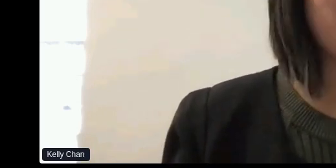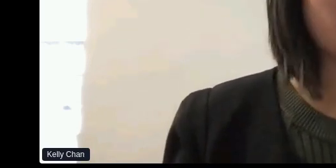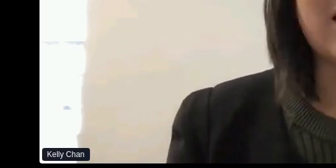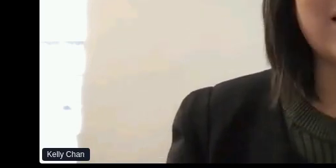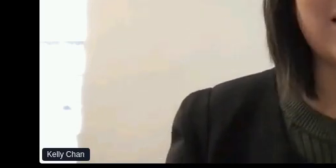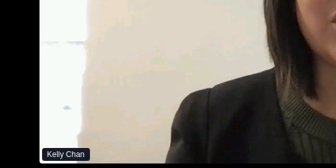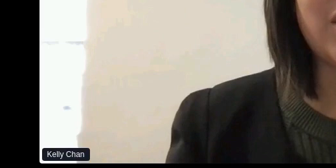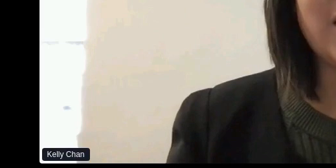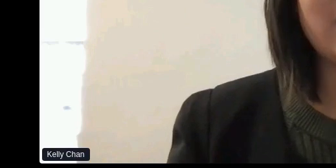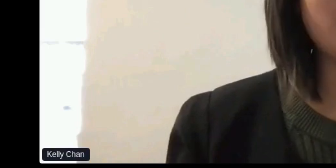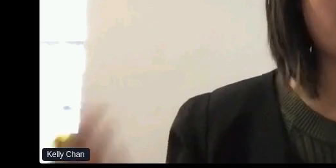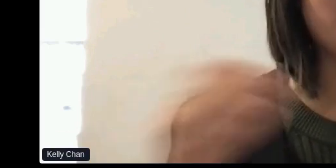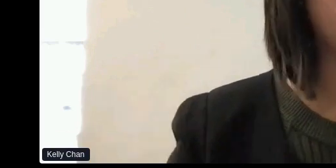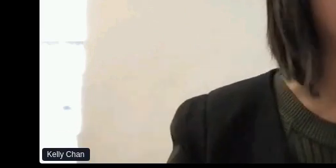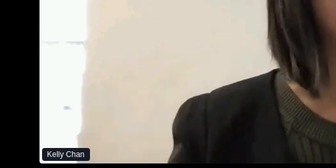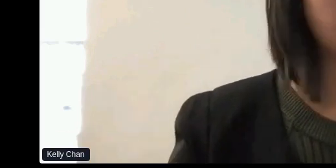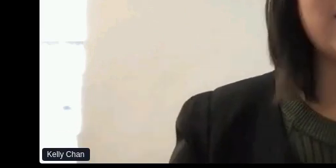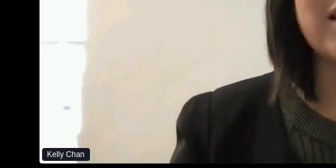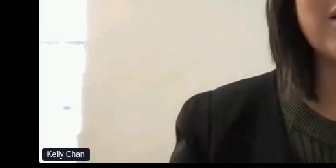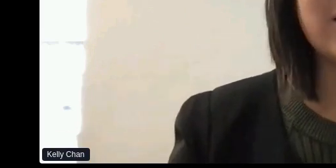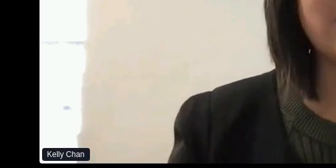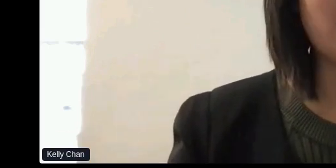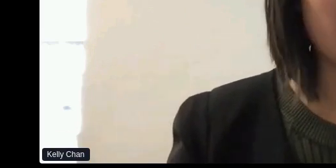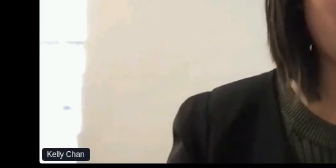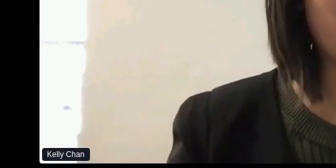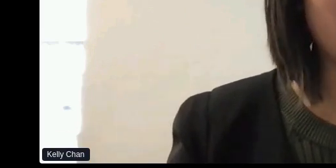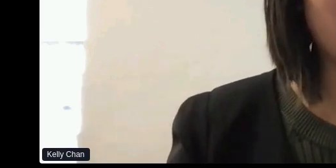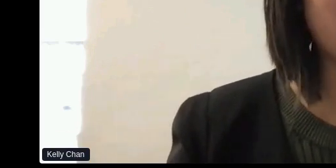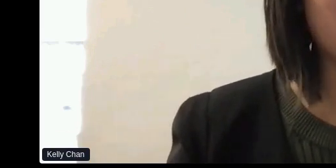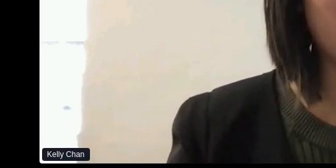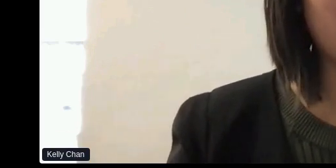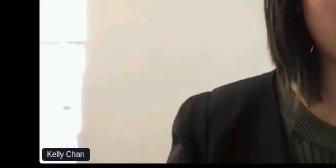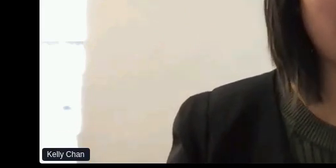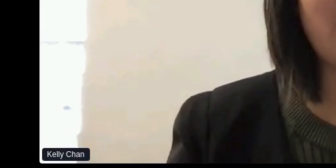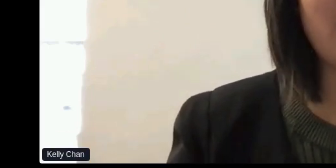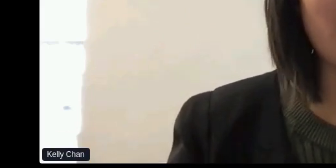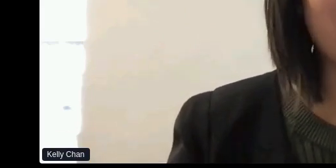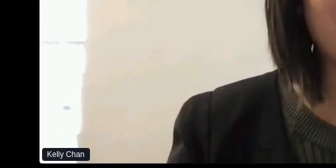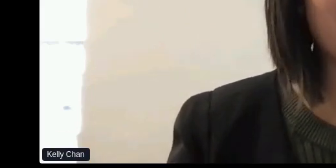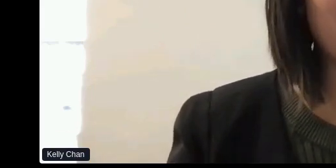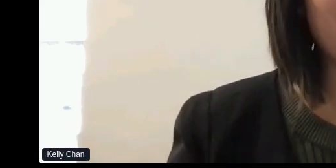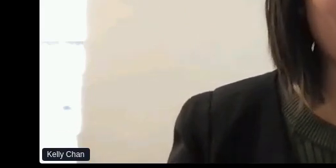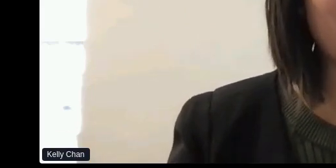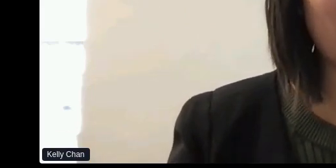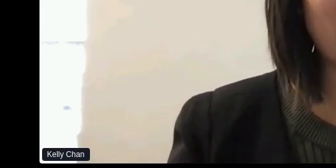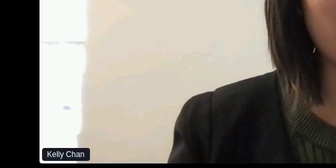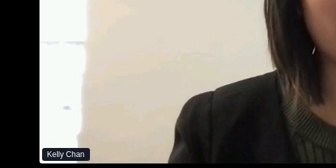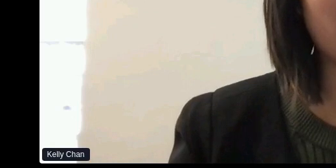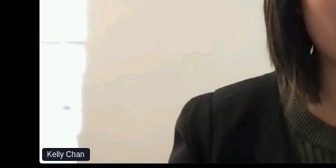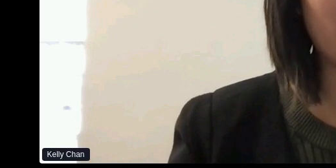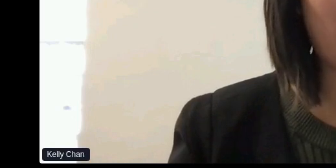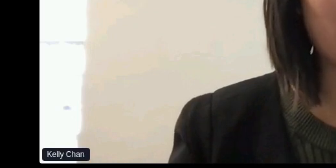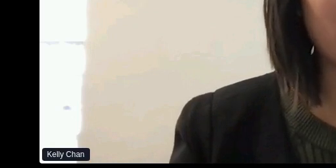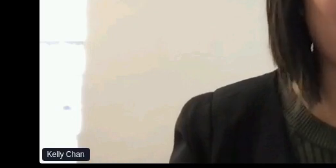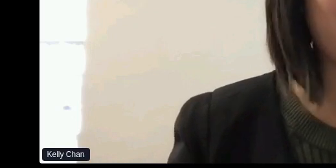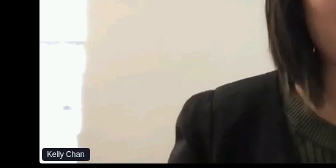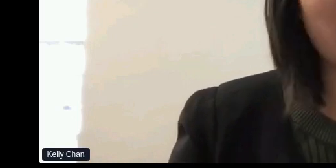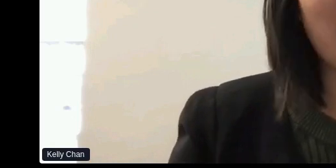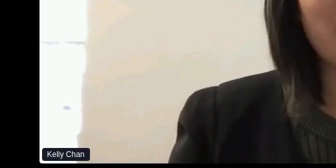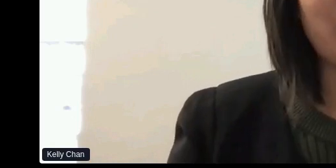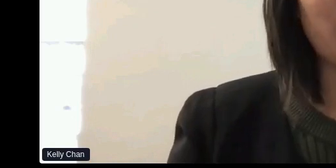you. That's the session ended. There's more lunch and learn sessions, so please join us there. Thank you again, Jane, and thank you,